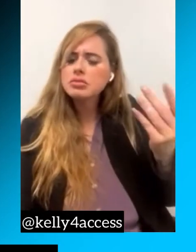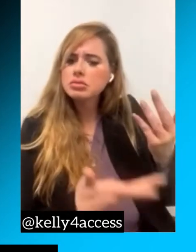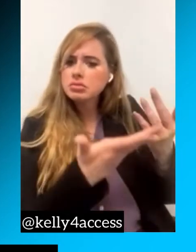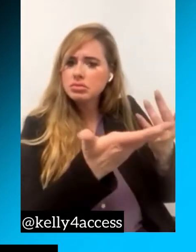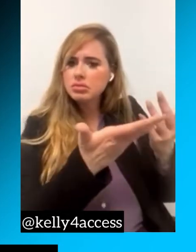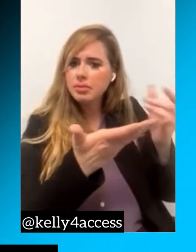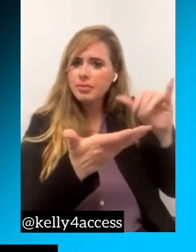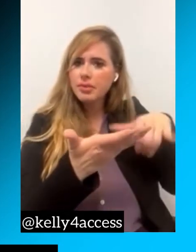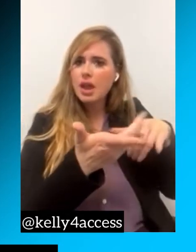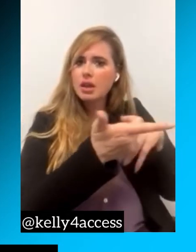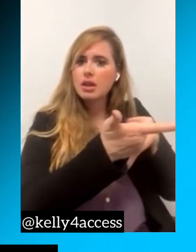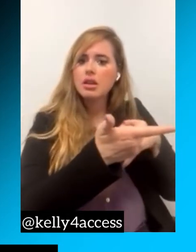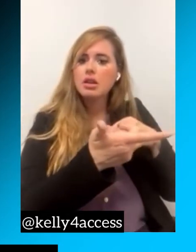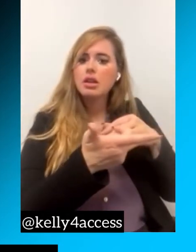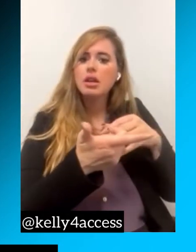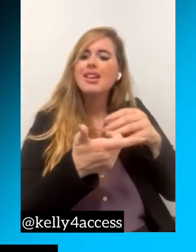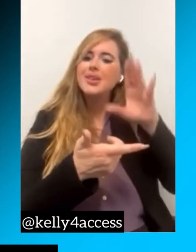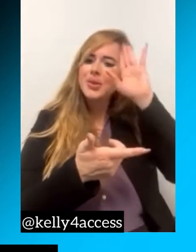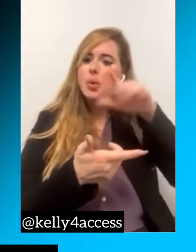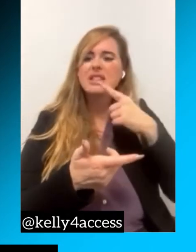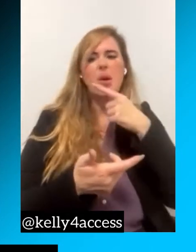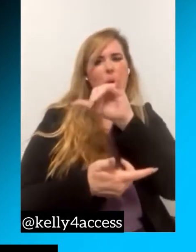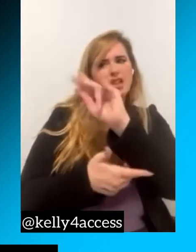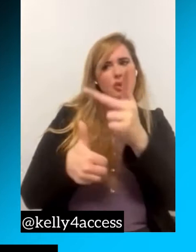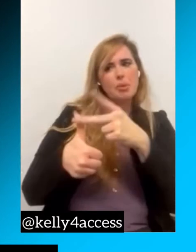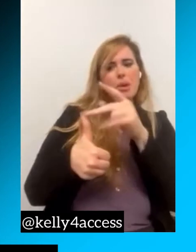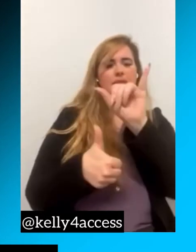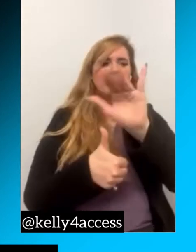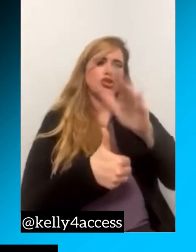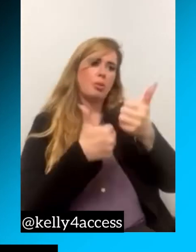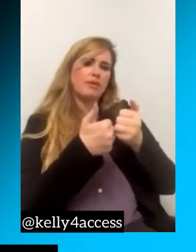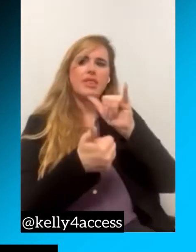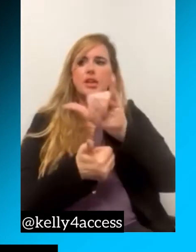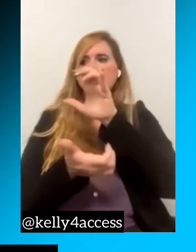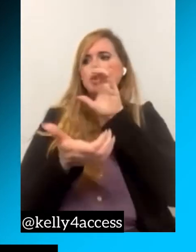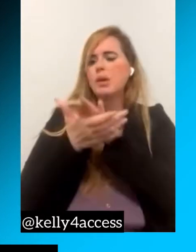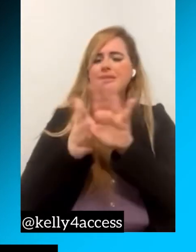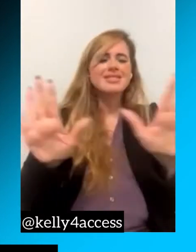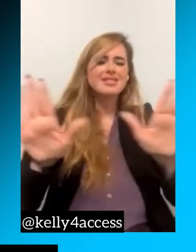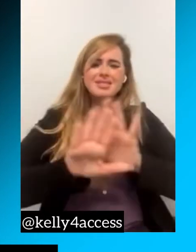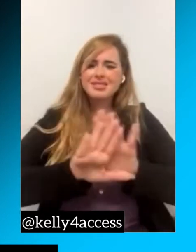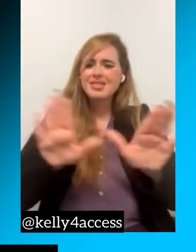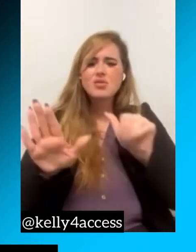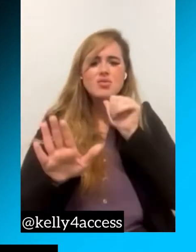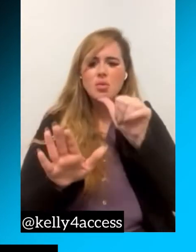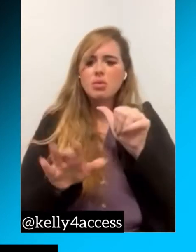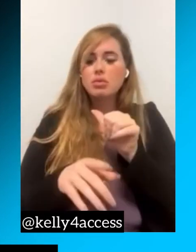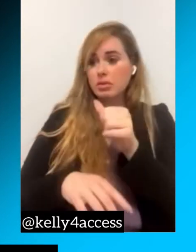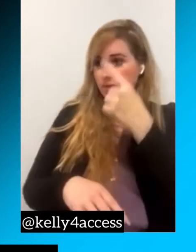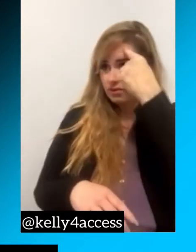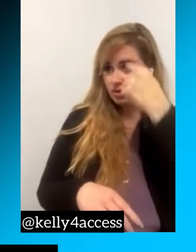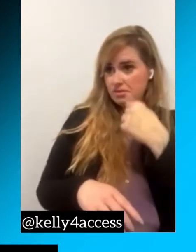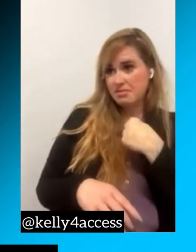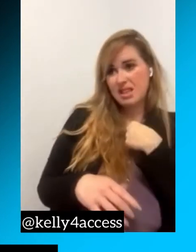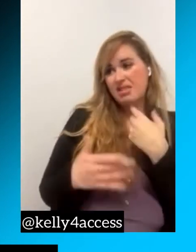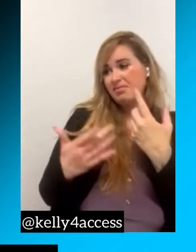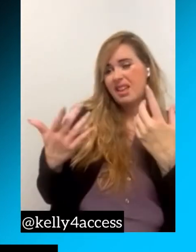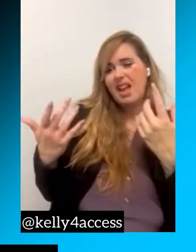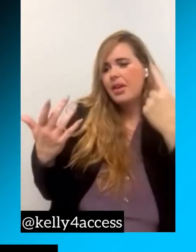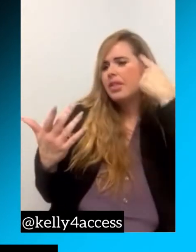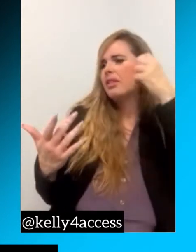your primary, or that's your boyfriend or spouse or whatever? Like for me, it just goes without saying that